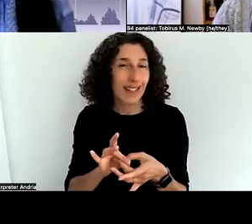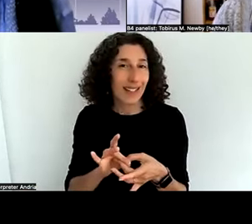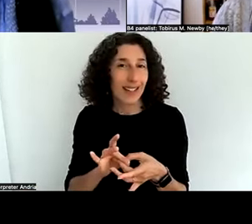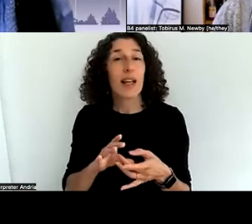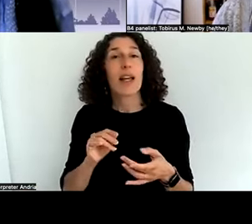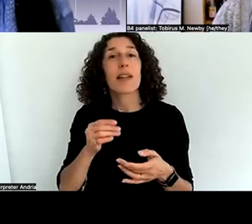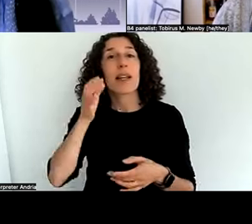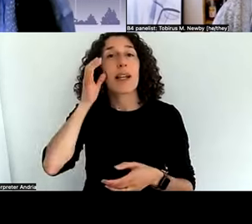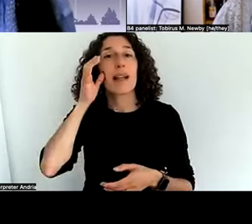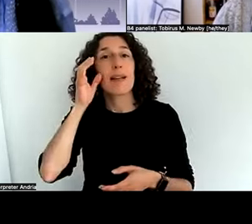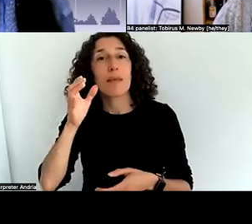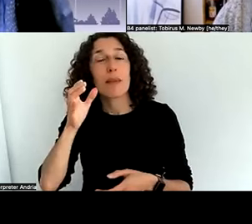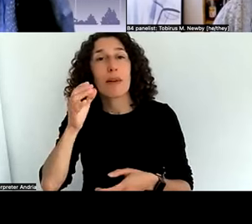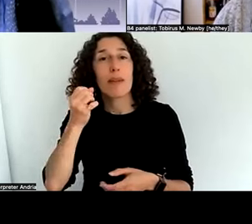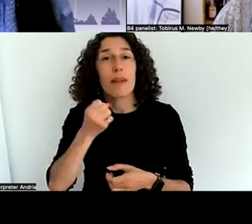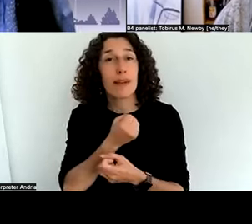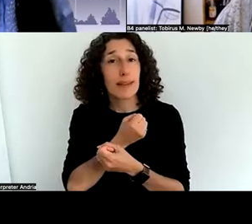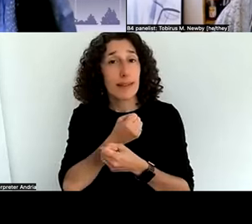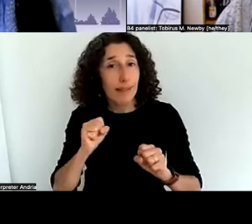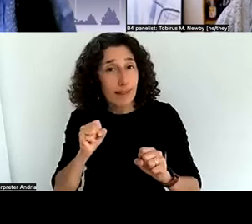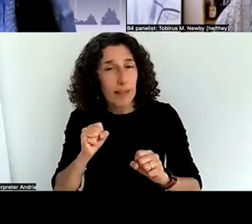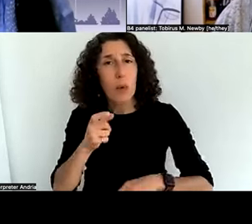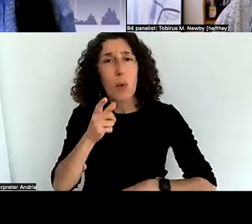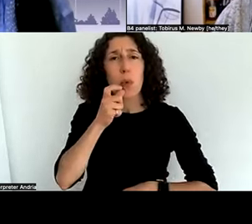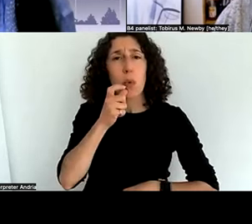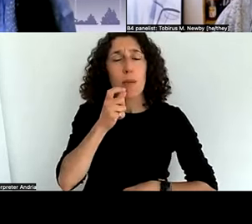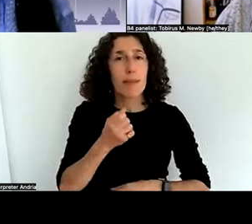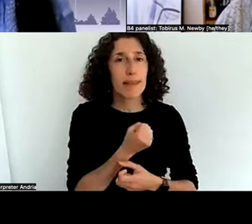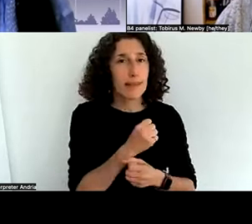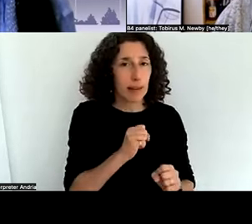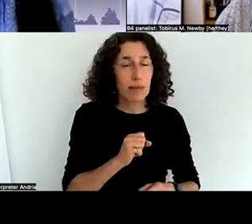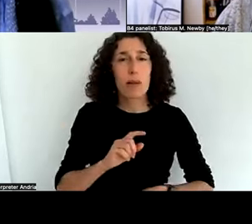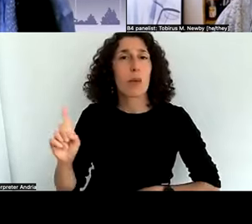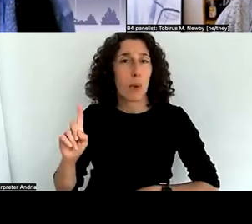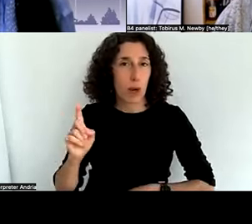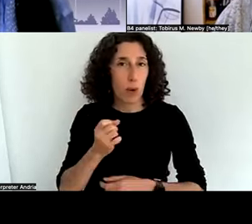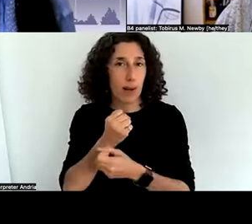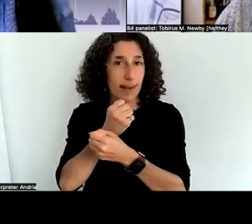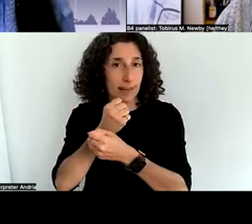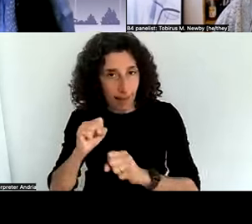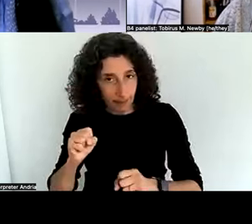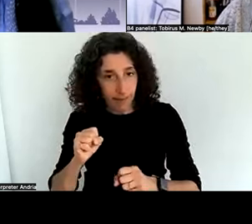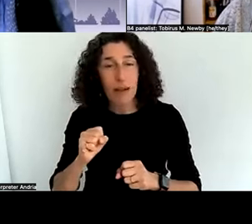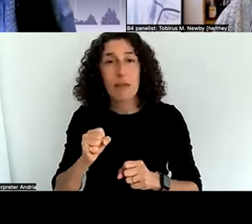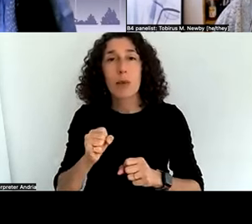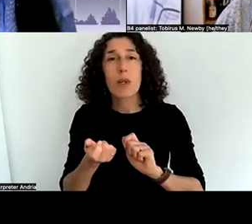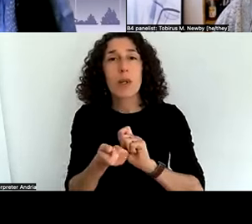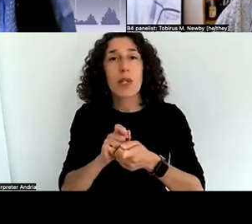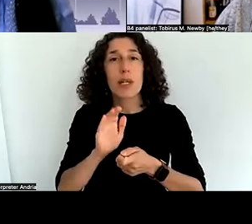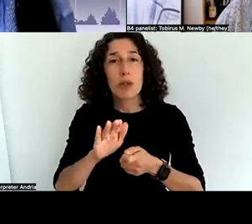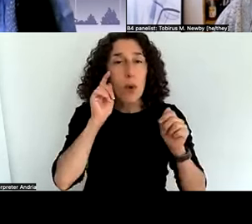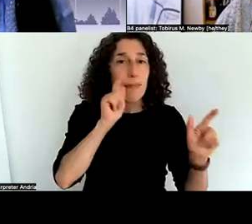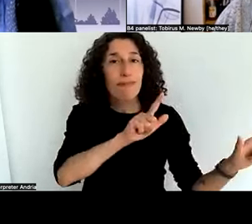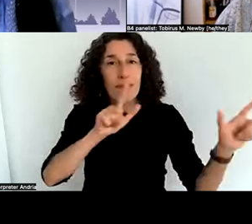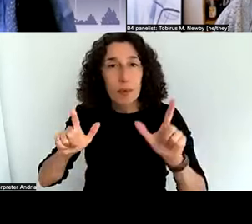where. I also think that one of the challenges is often balancing what we might hope